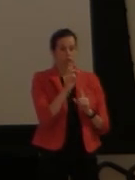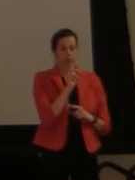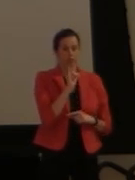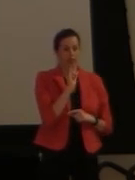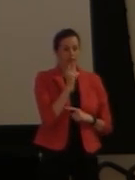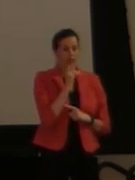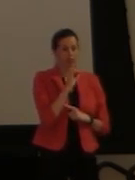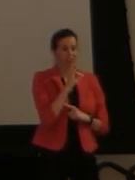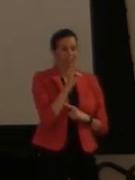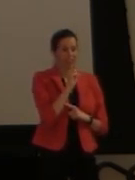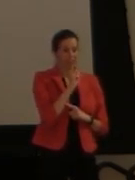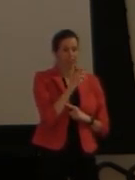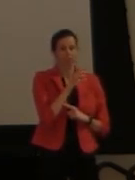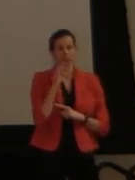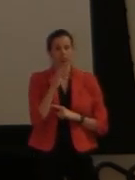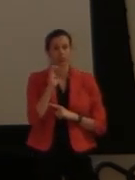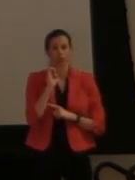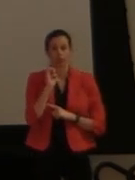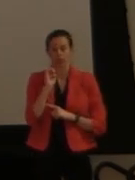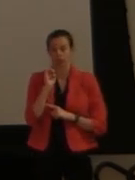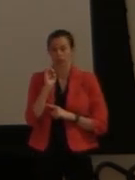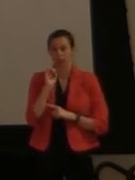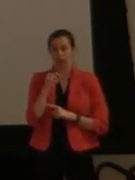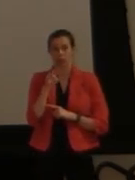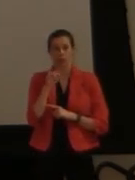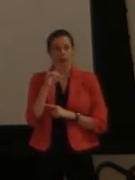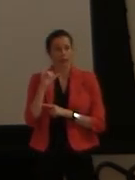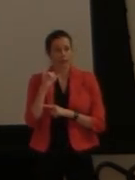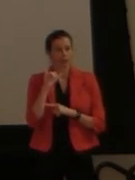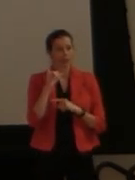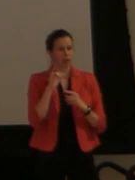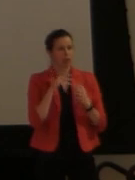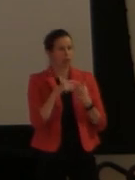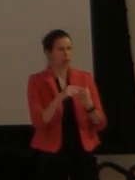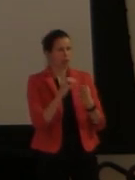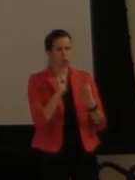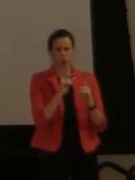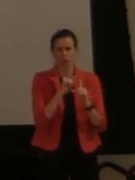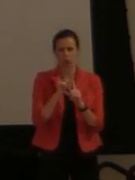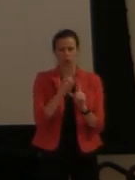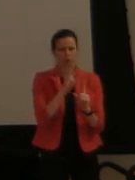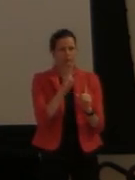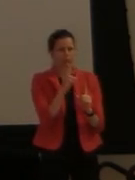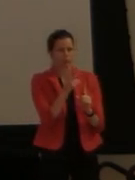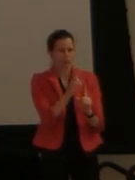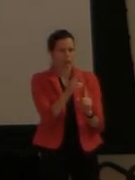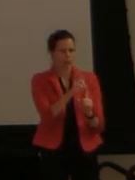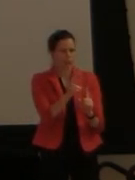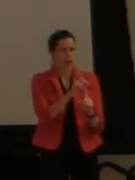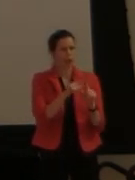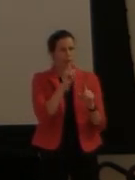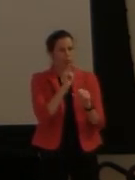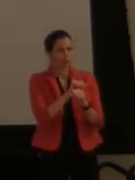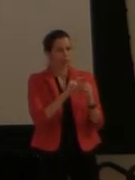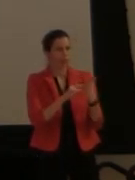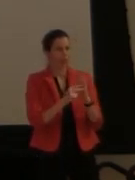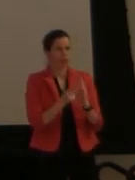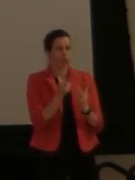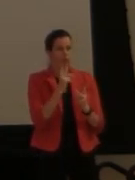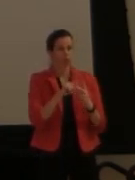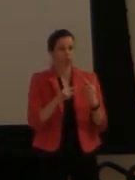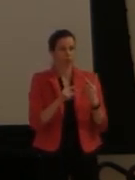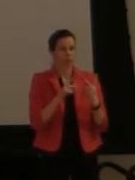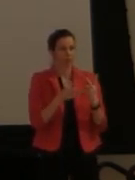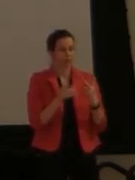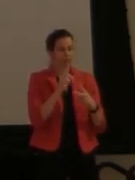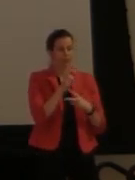and inequities. And we often use these terms interchangeably, but they really mean two different things. When we talk about health